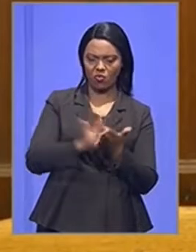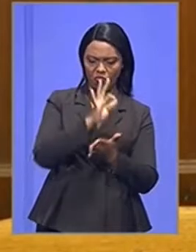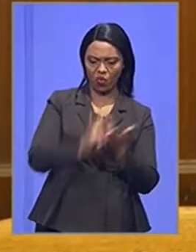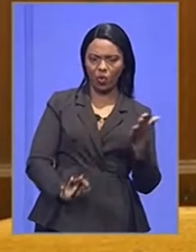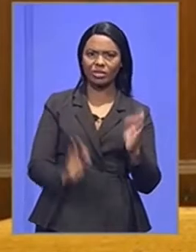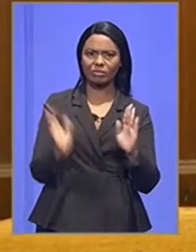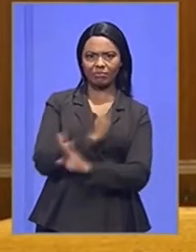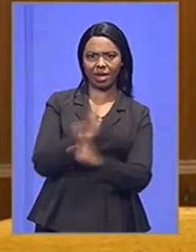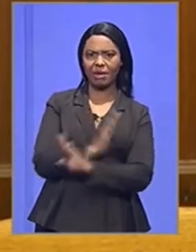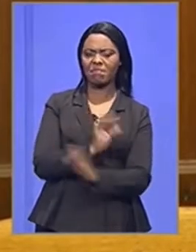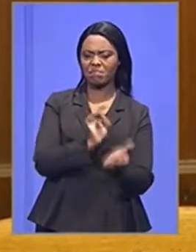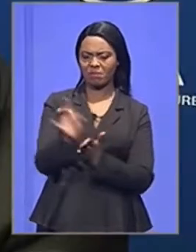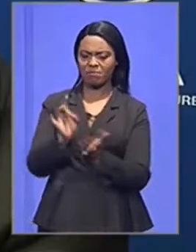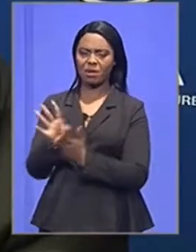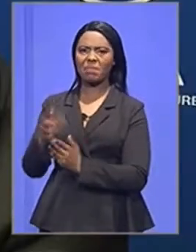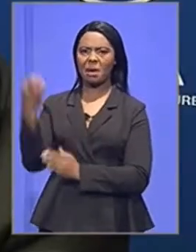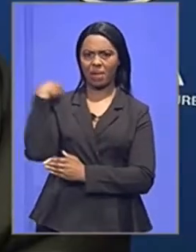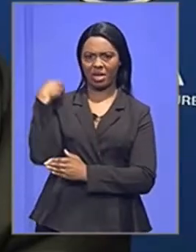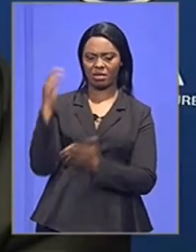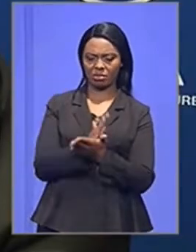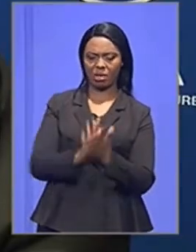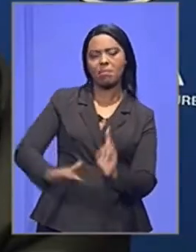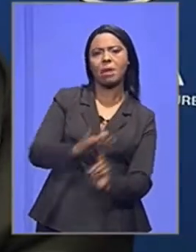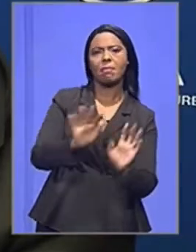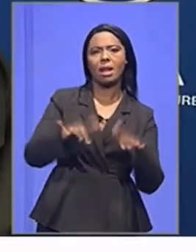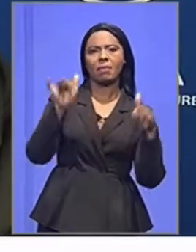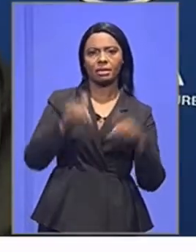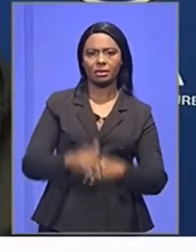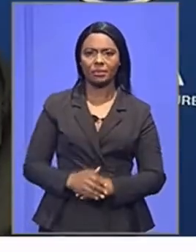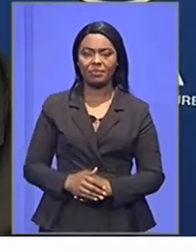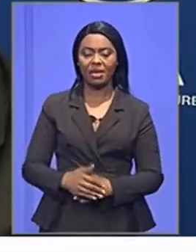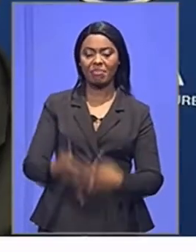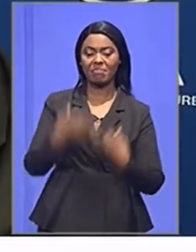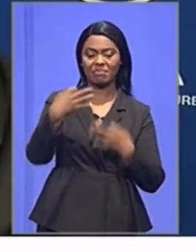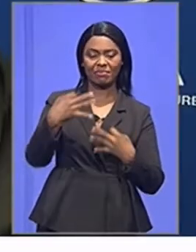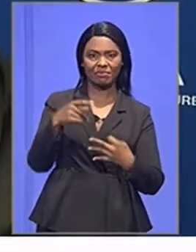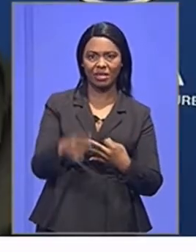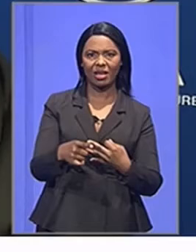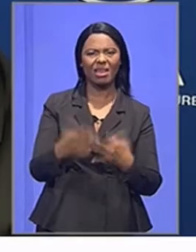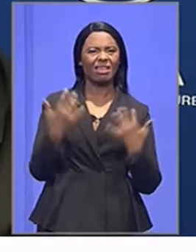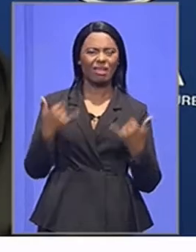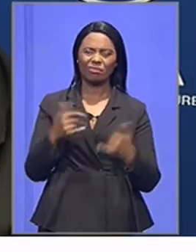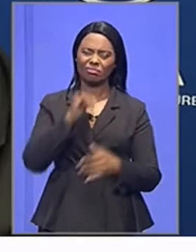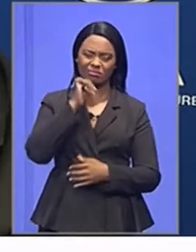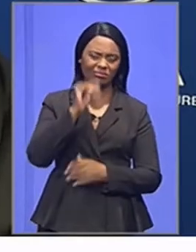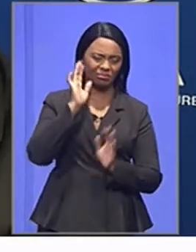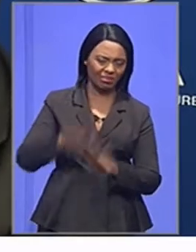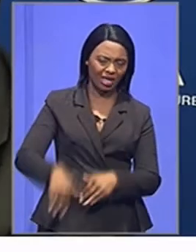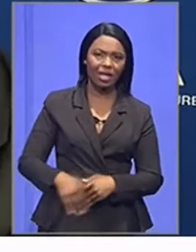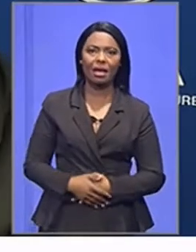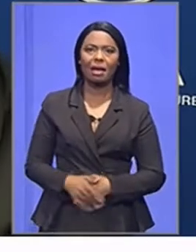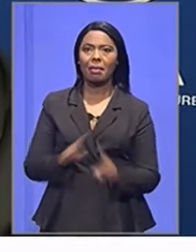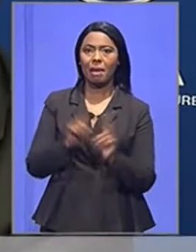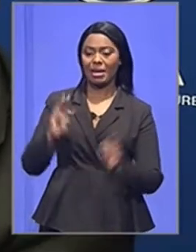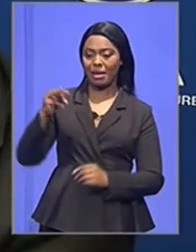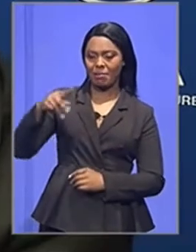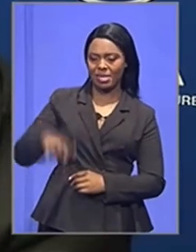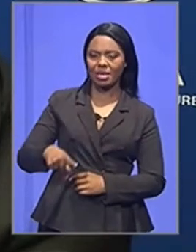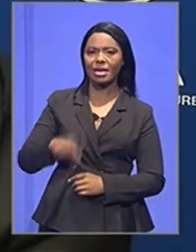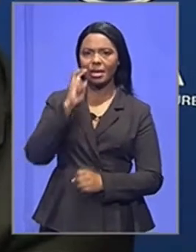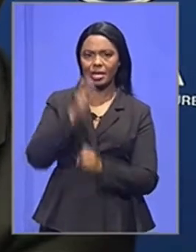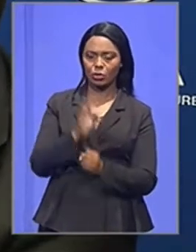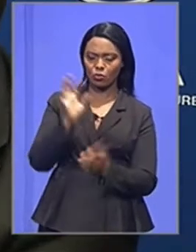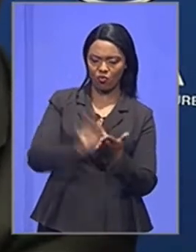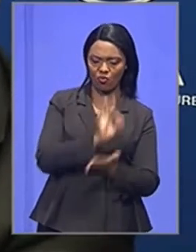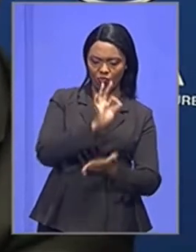mo sephiring. In this particular instance, the secret ballot is less of an issue. The fact that MPs should be allowed to vote with their